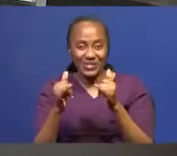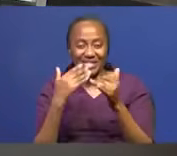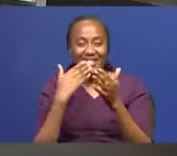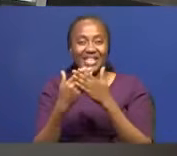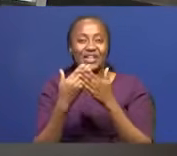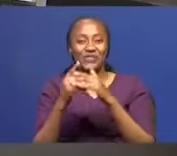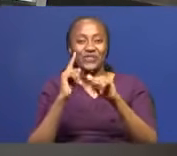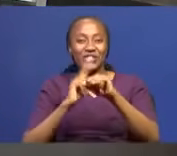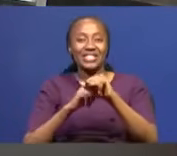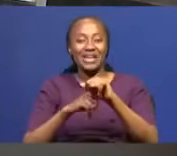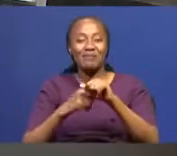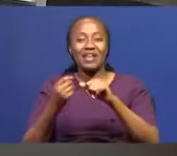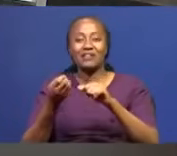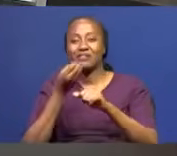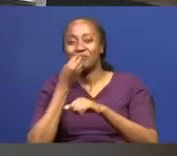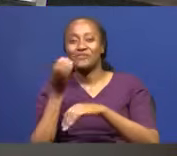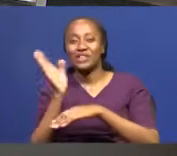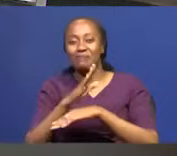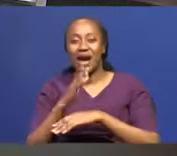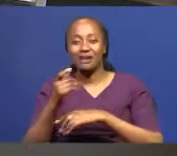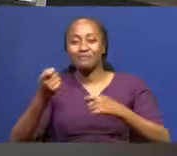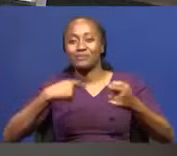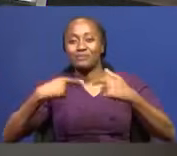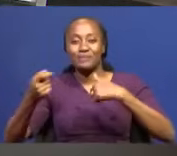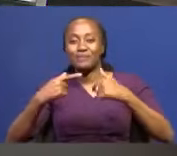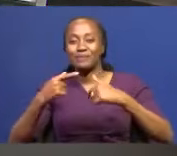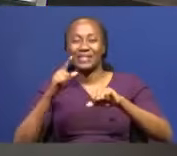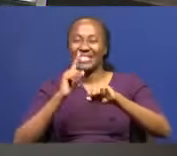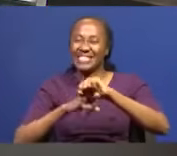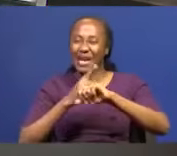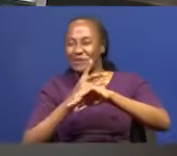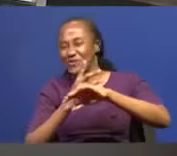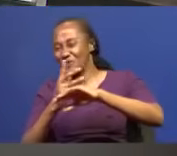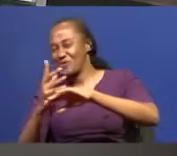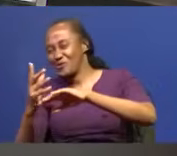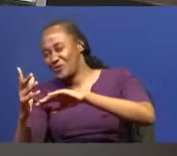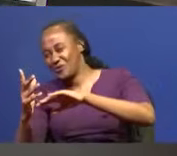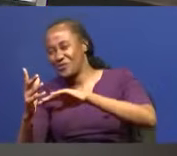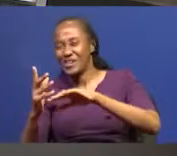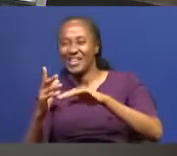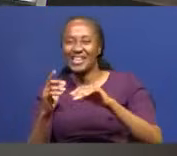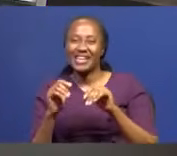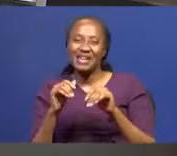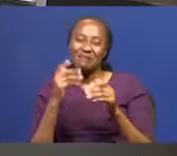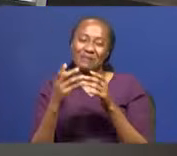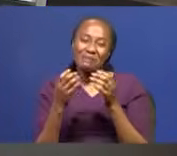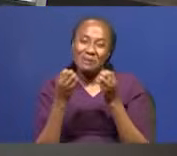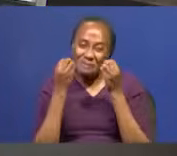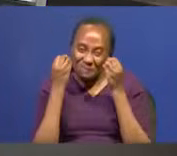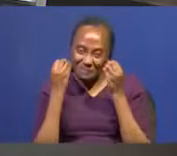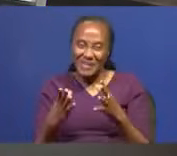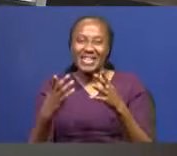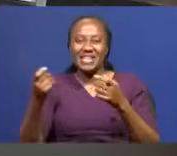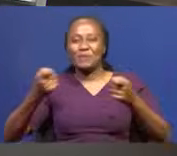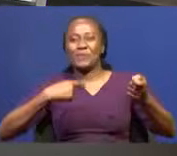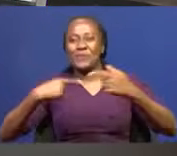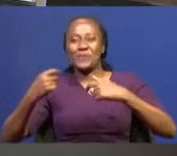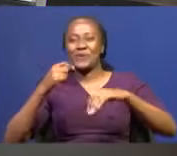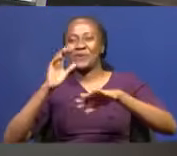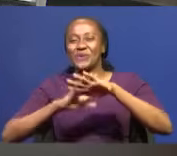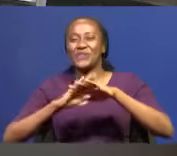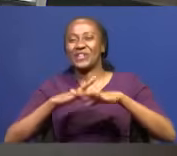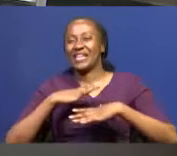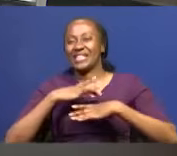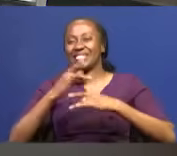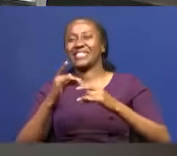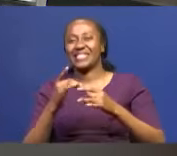Thank you for your feedback also on our social media platforms. Time does not allow us. I was trying to go through them. There are quite many. Yeah. Interesting. Yeah. And